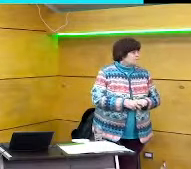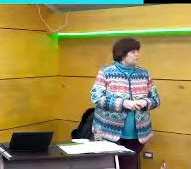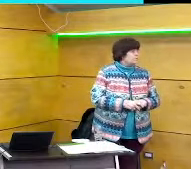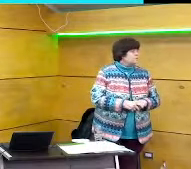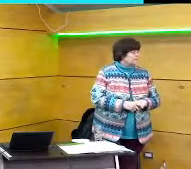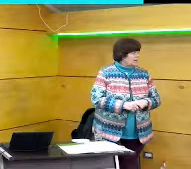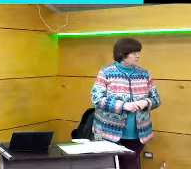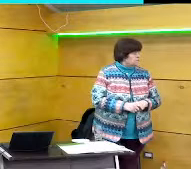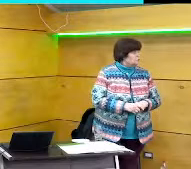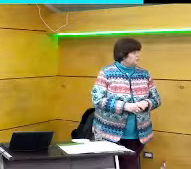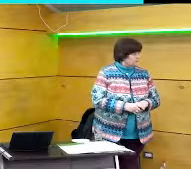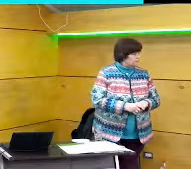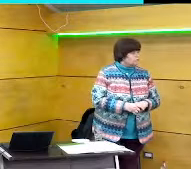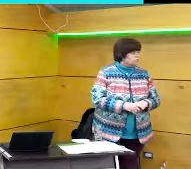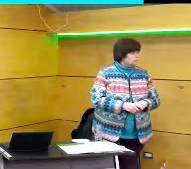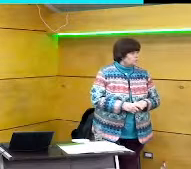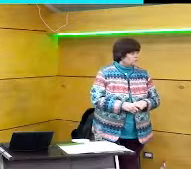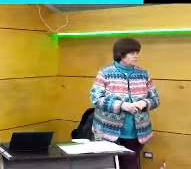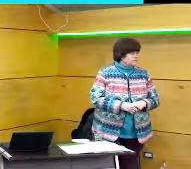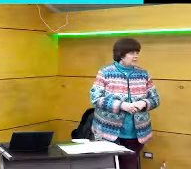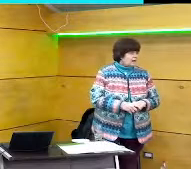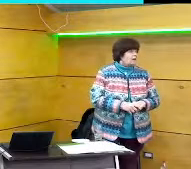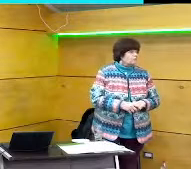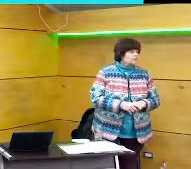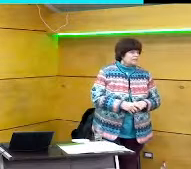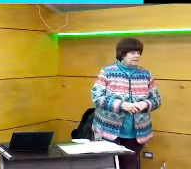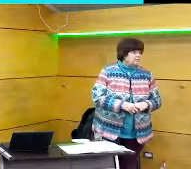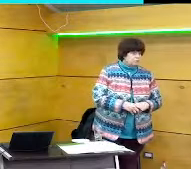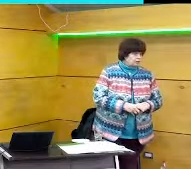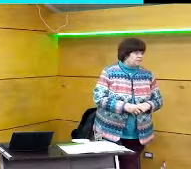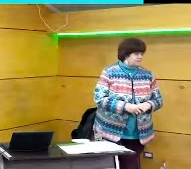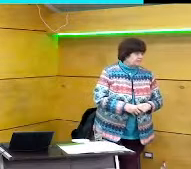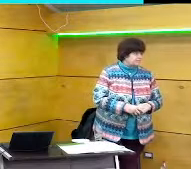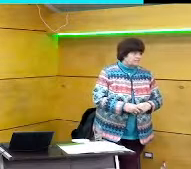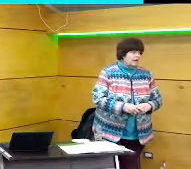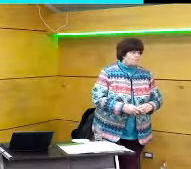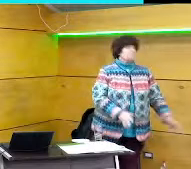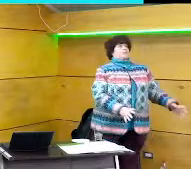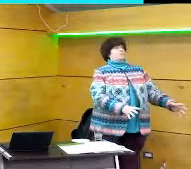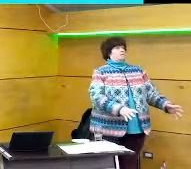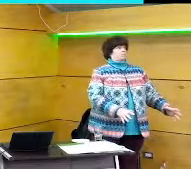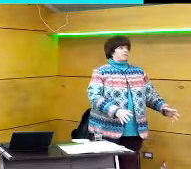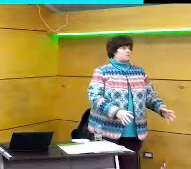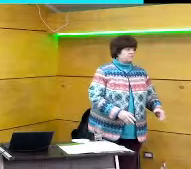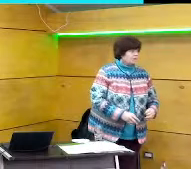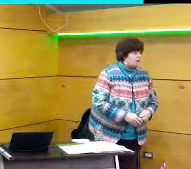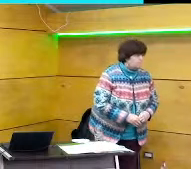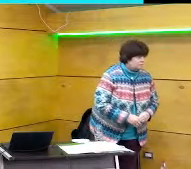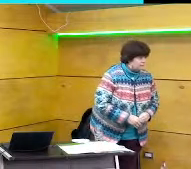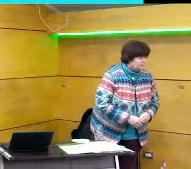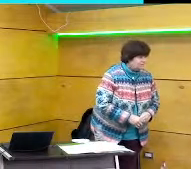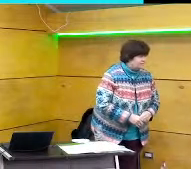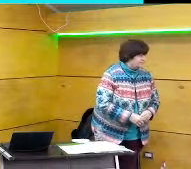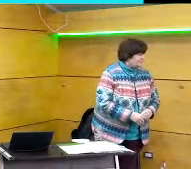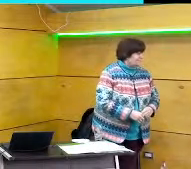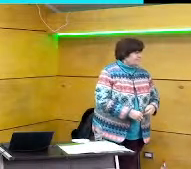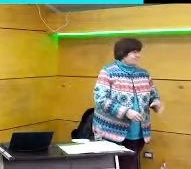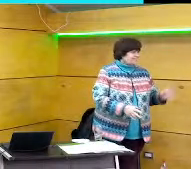And have them concentrate on certain words. I really like the way you said stop because it made me stop.